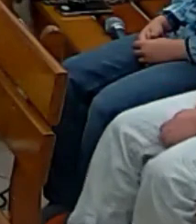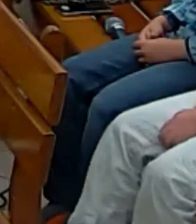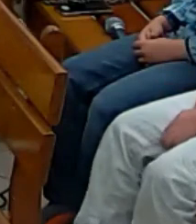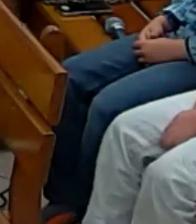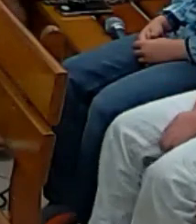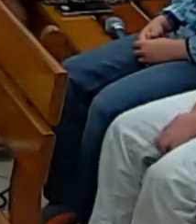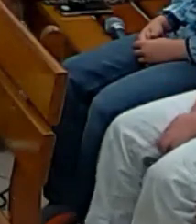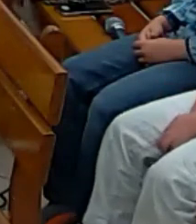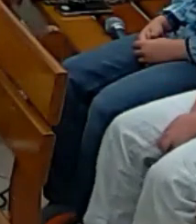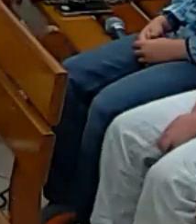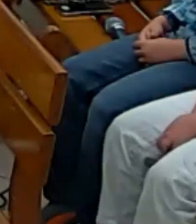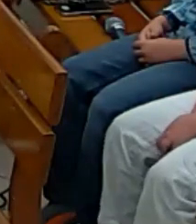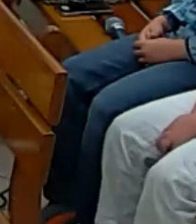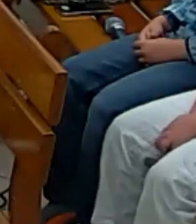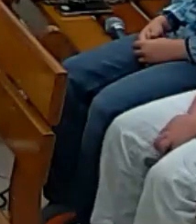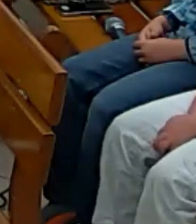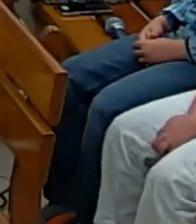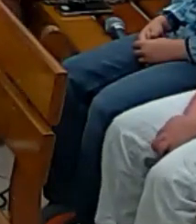them, have sustained them,